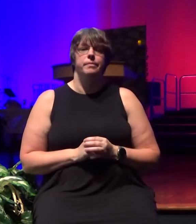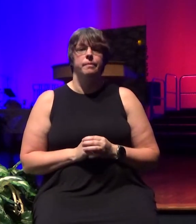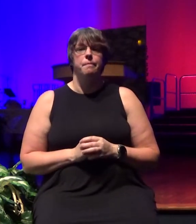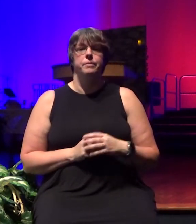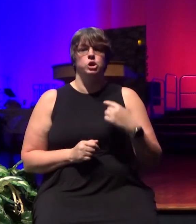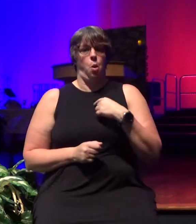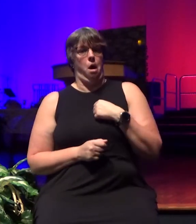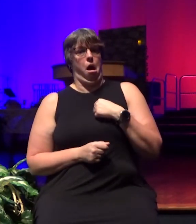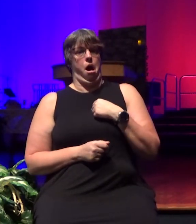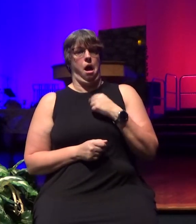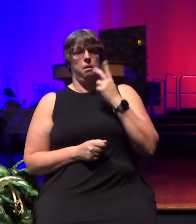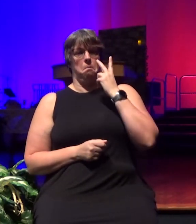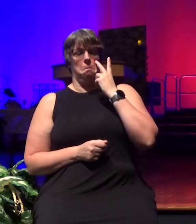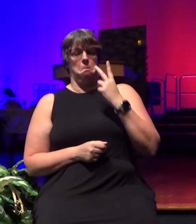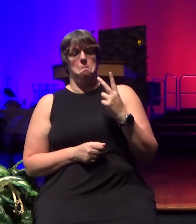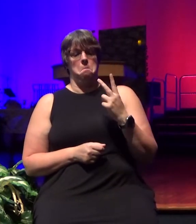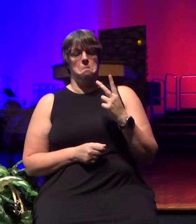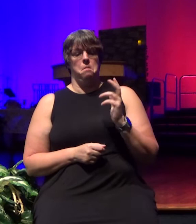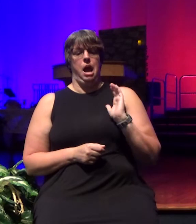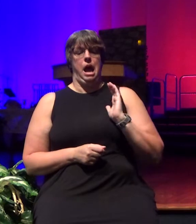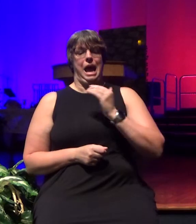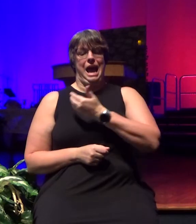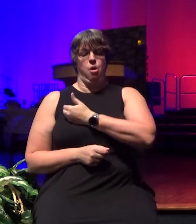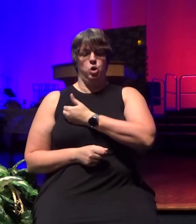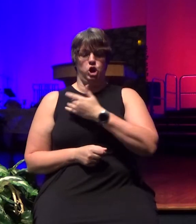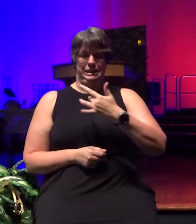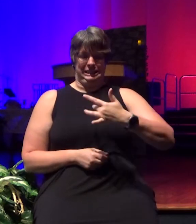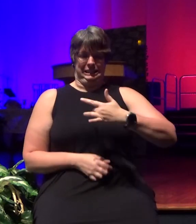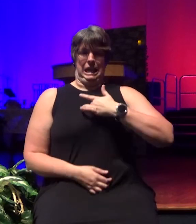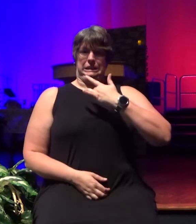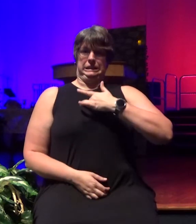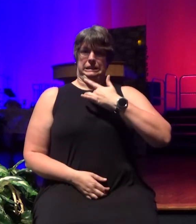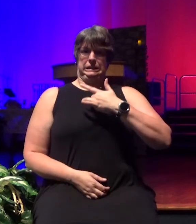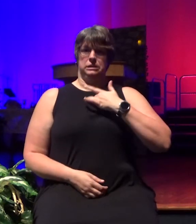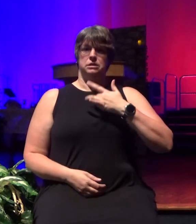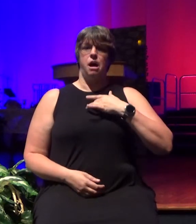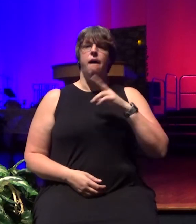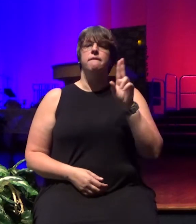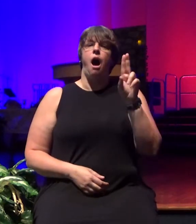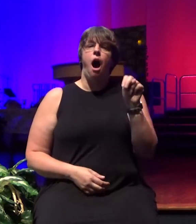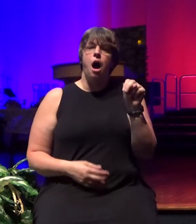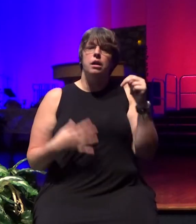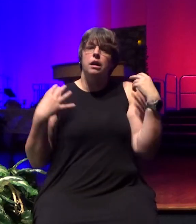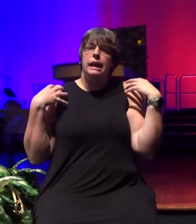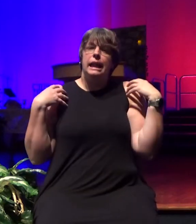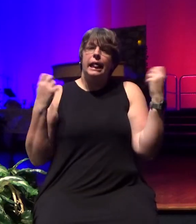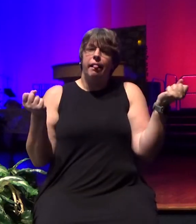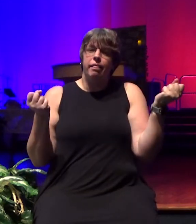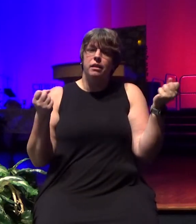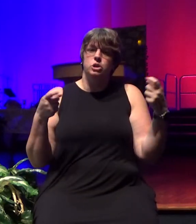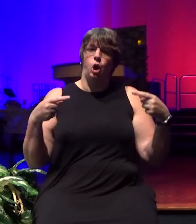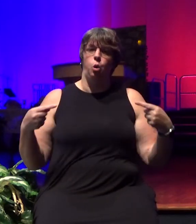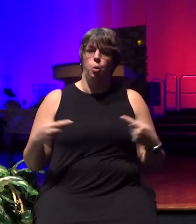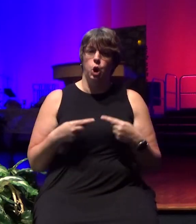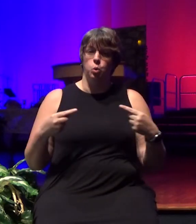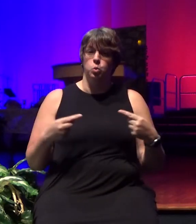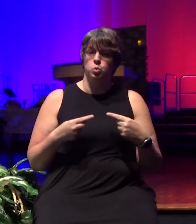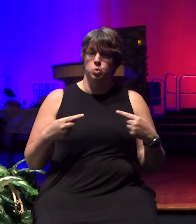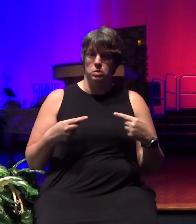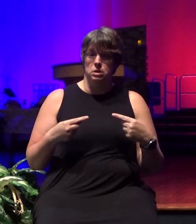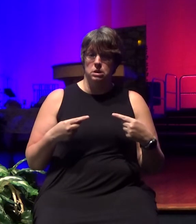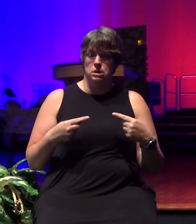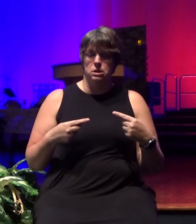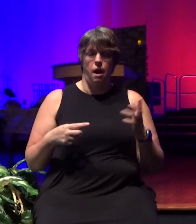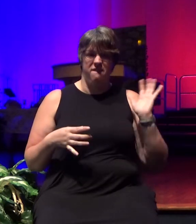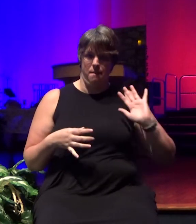resentments and unhealed wounds from the past. Oh, we can stay attached to them. We can